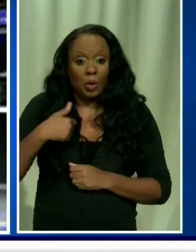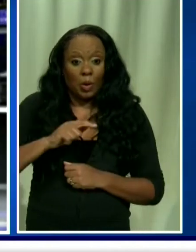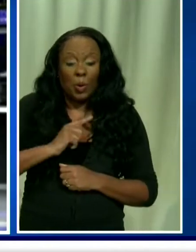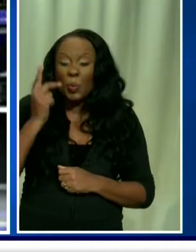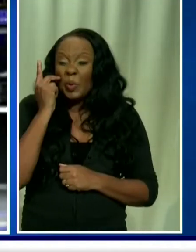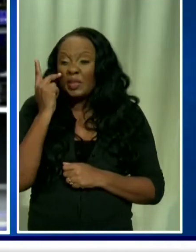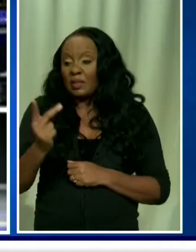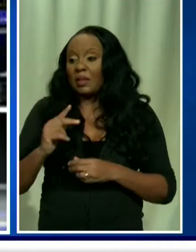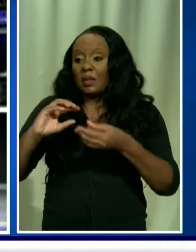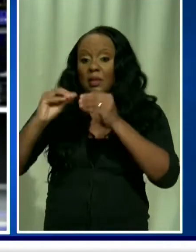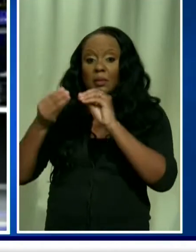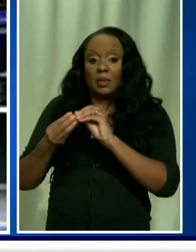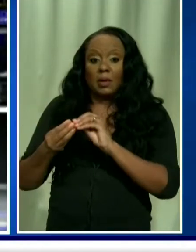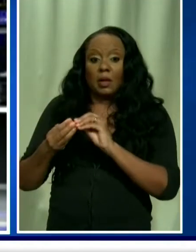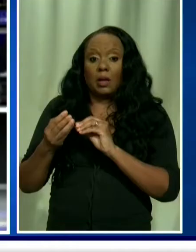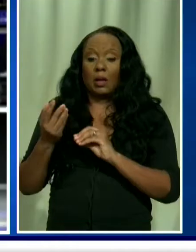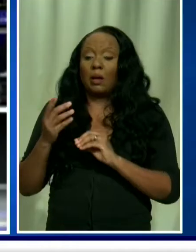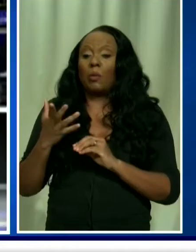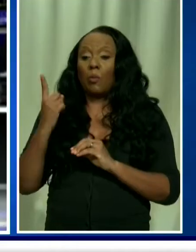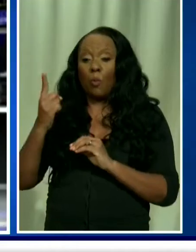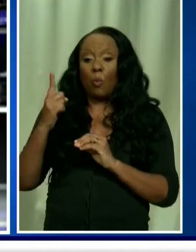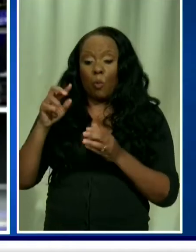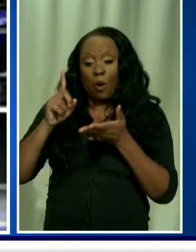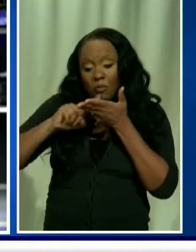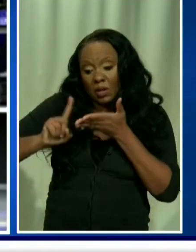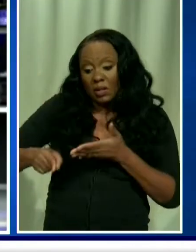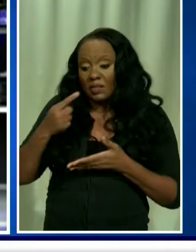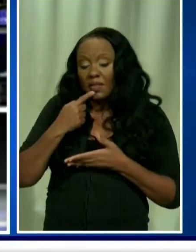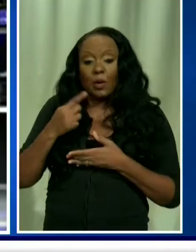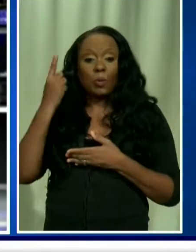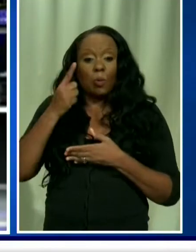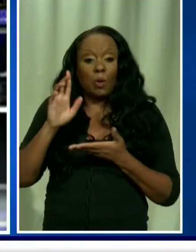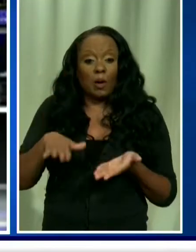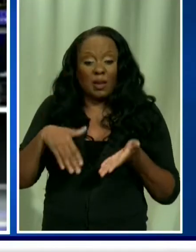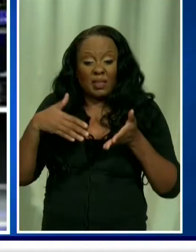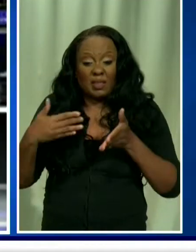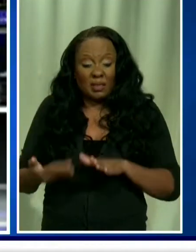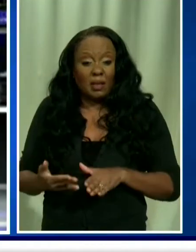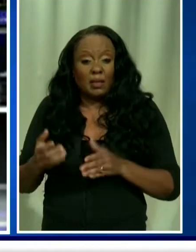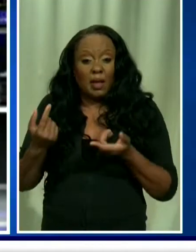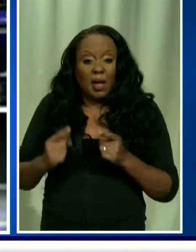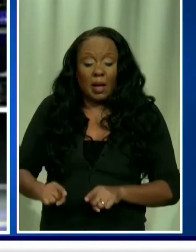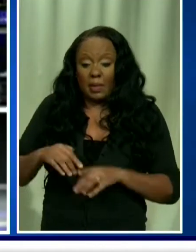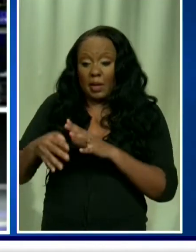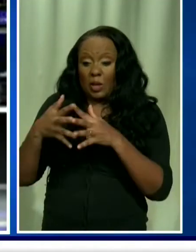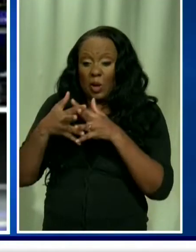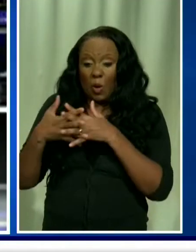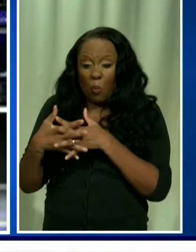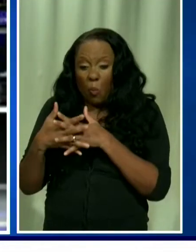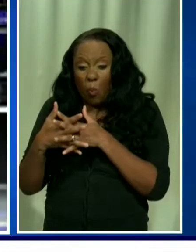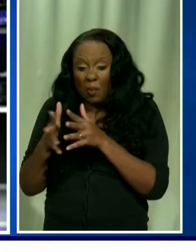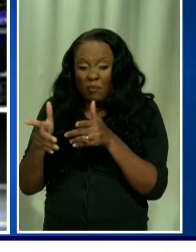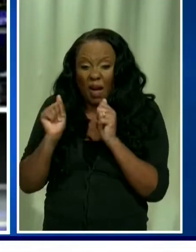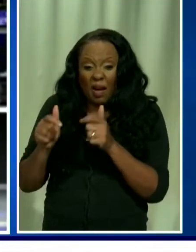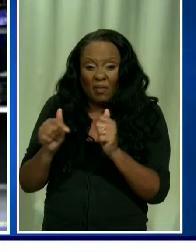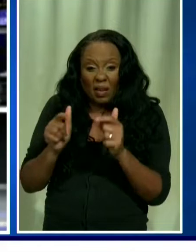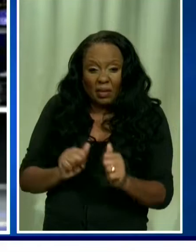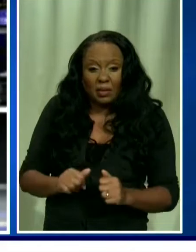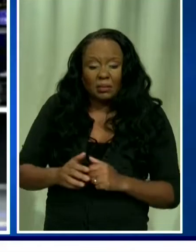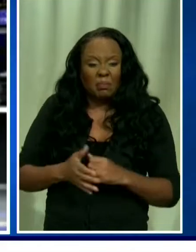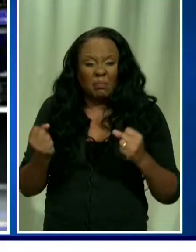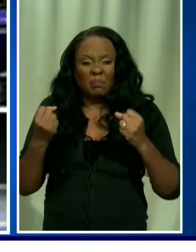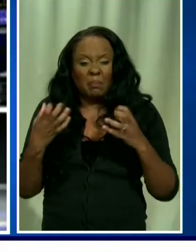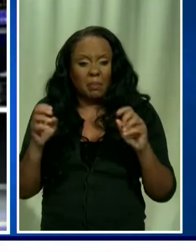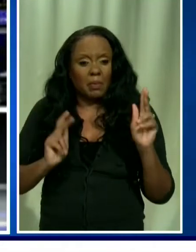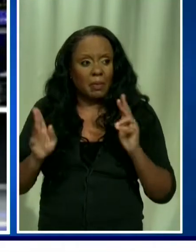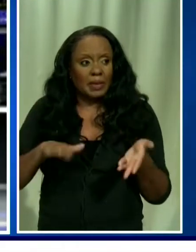by suicide occurs every 11 minutes in the United States, and nearly 800,000 die by death by suicide